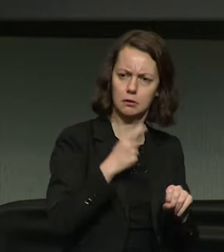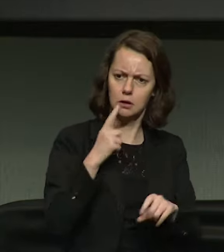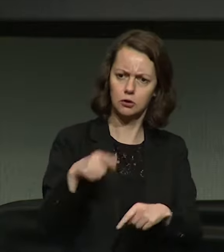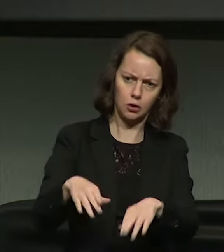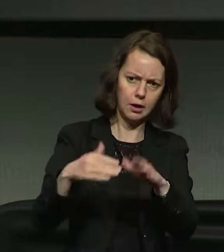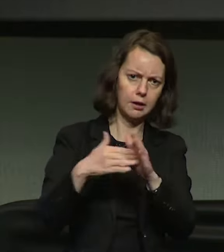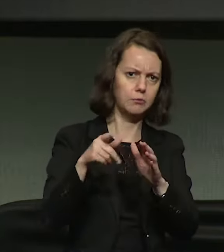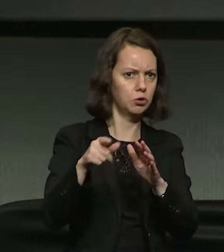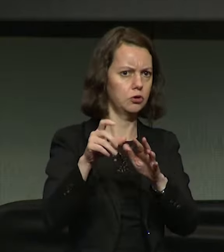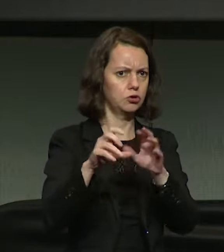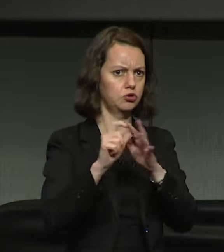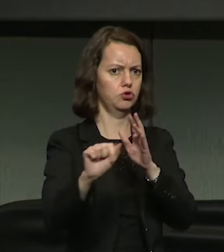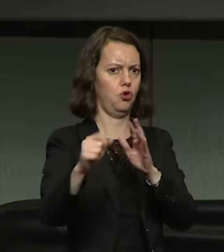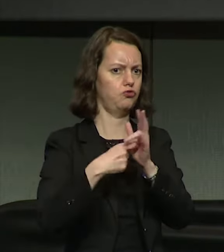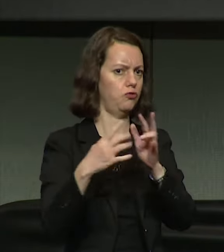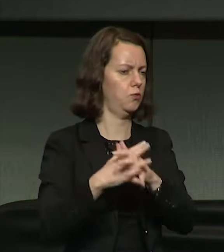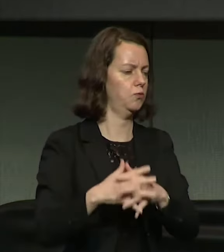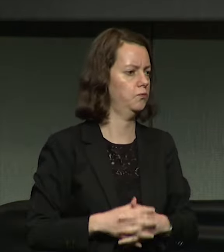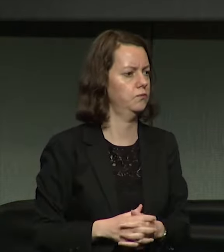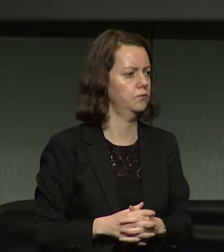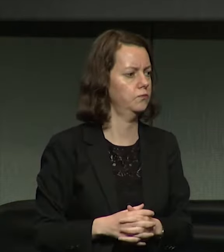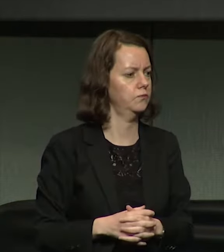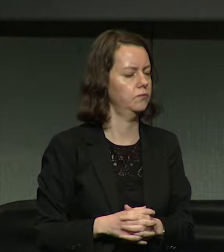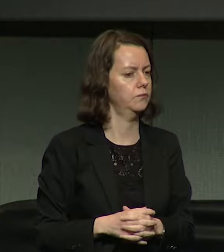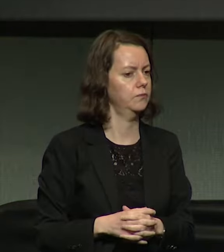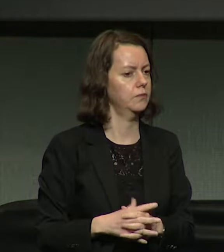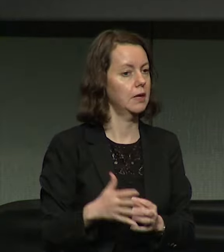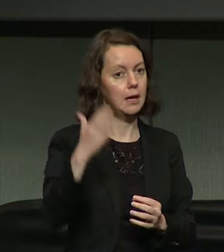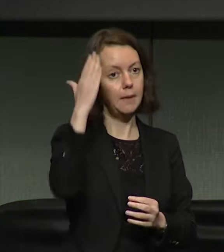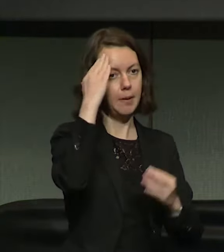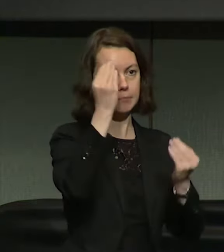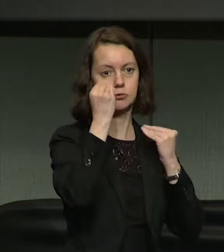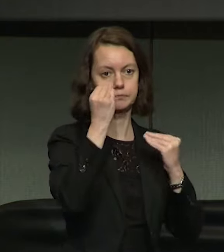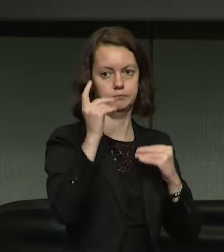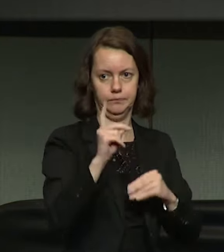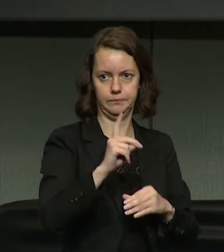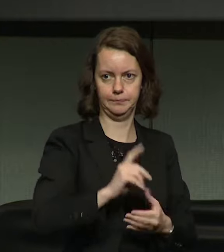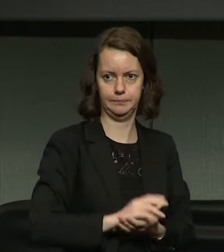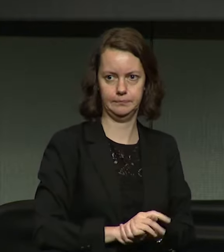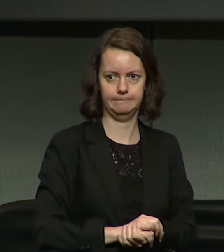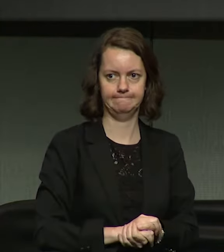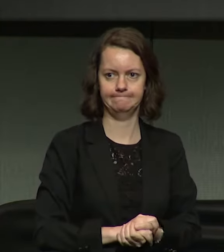well. Some good lessons. From my mum,